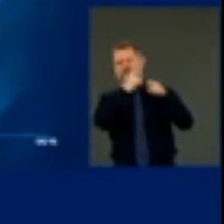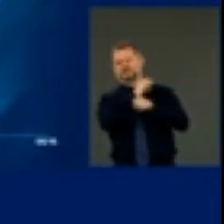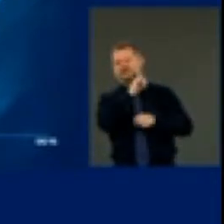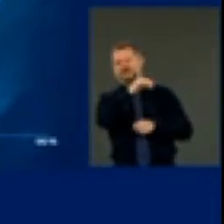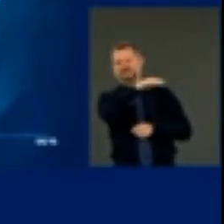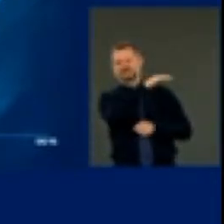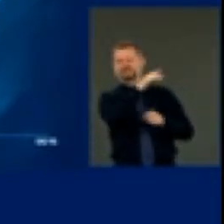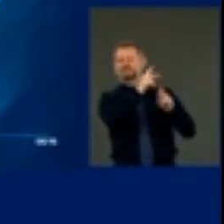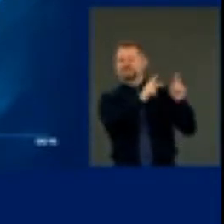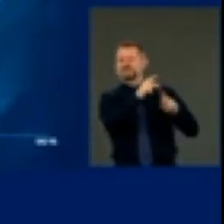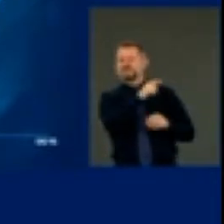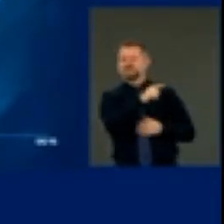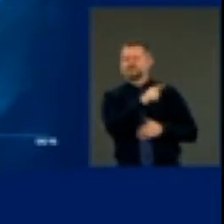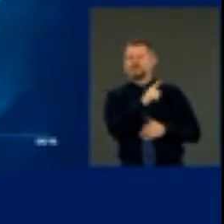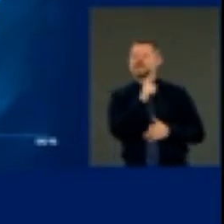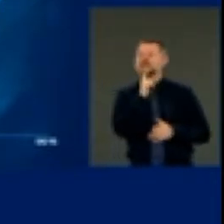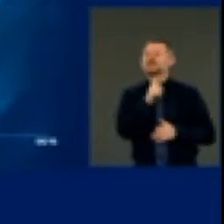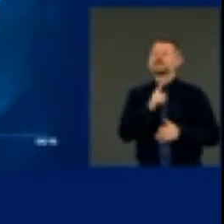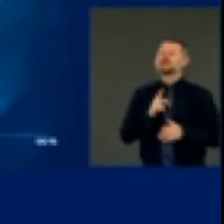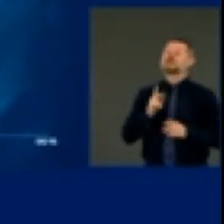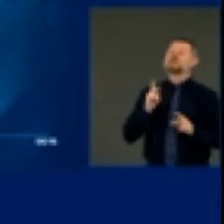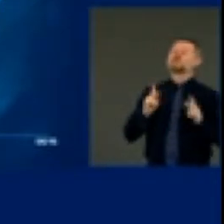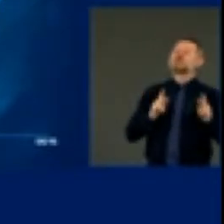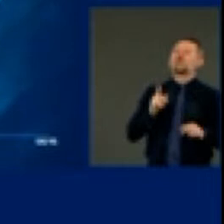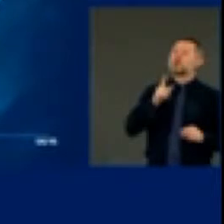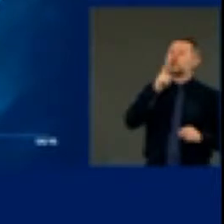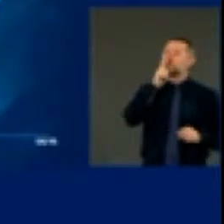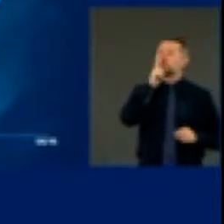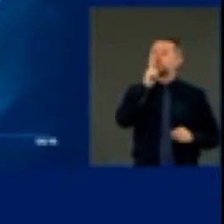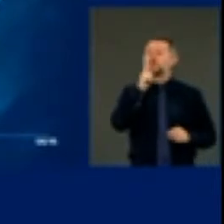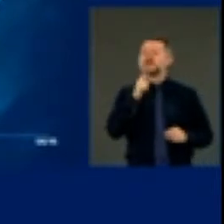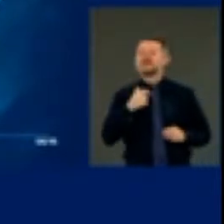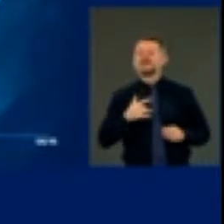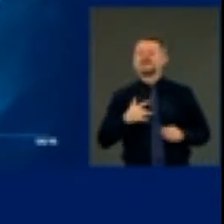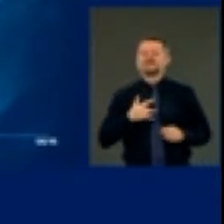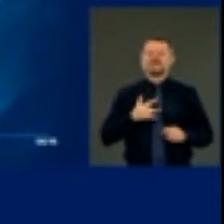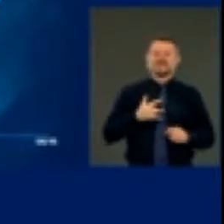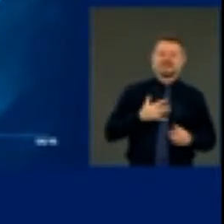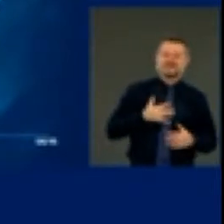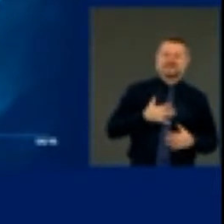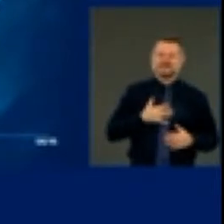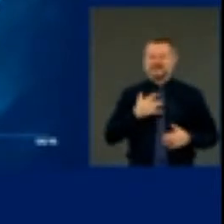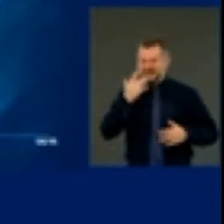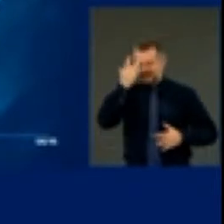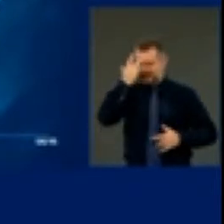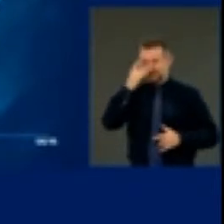People walking into the hospitals are going up,